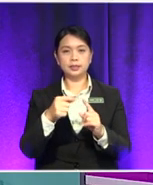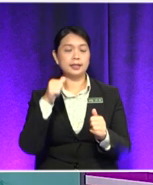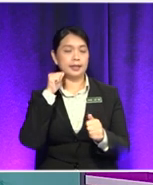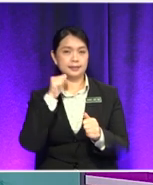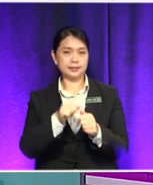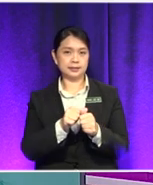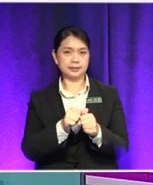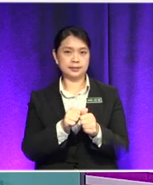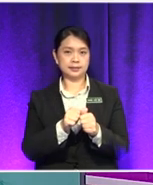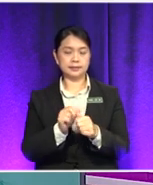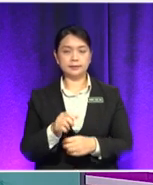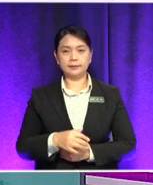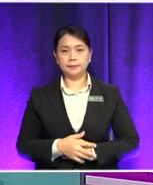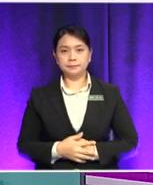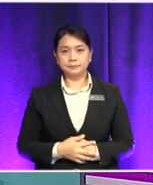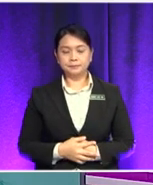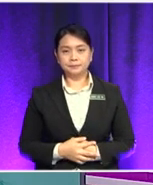read the letter, right? So,